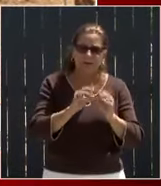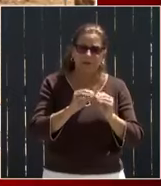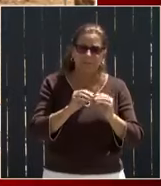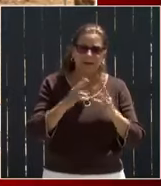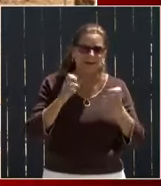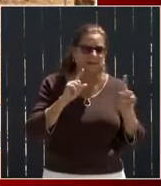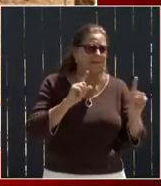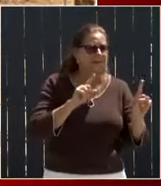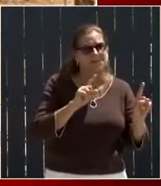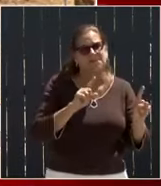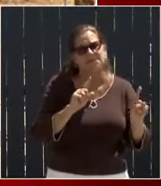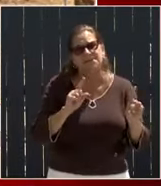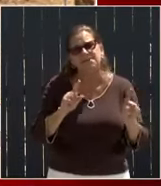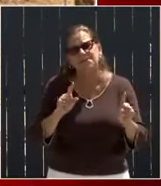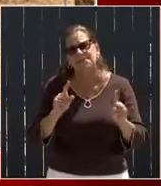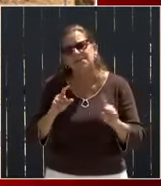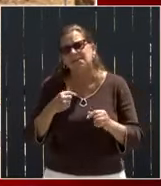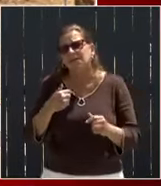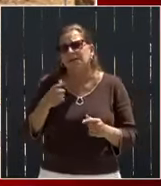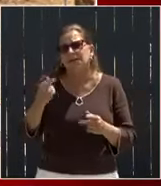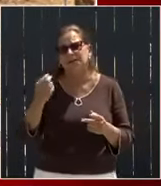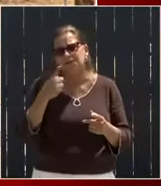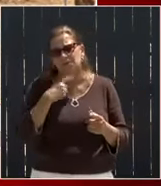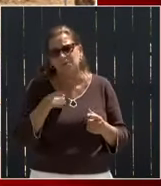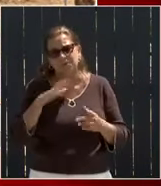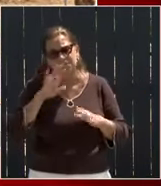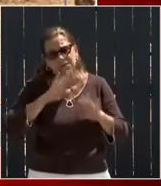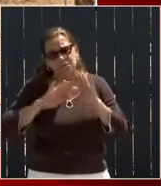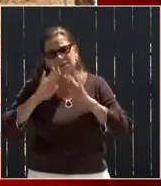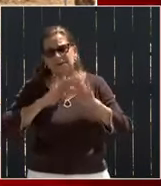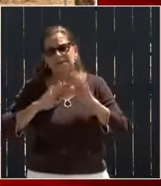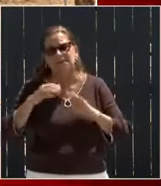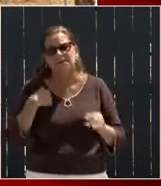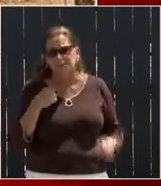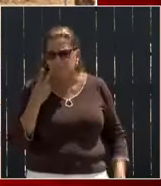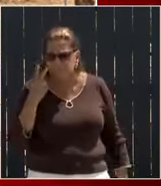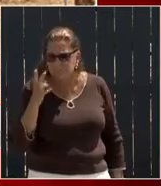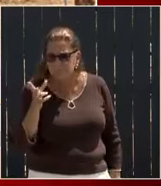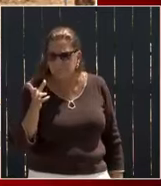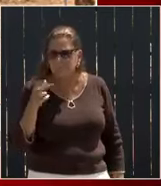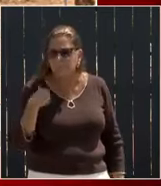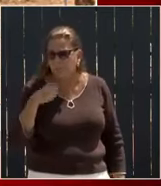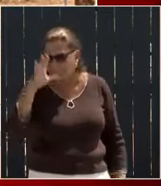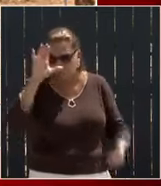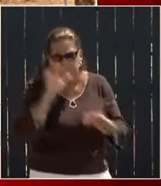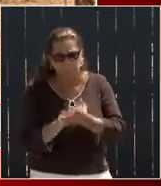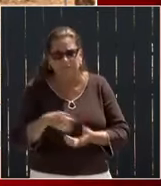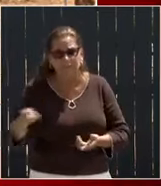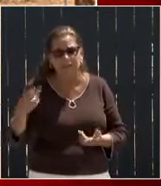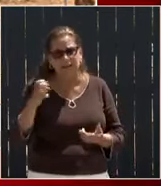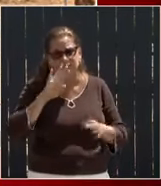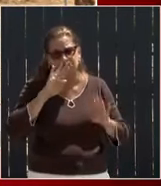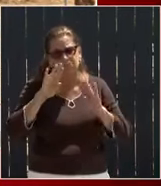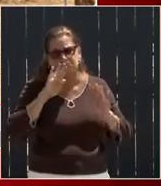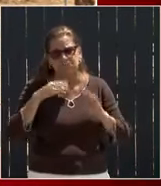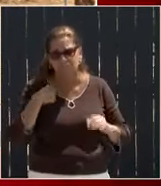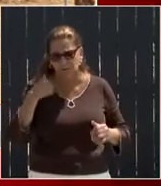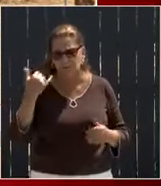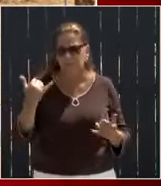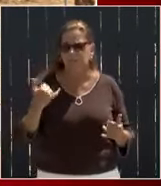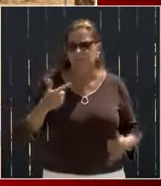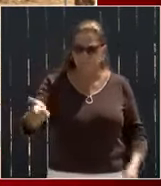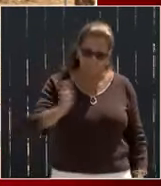people shared with him. And he told me then, and I believed him then, and I'm sure of it now, that he